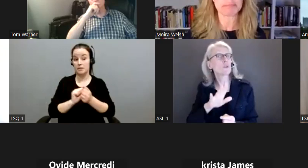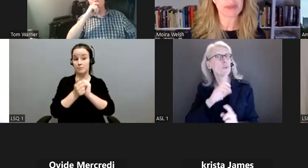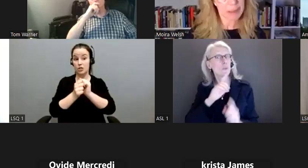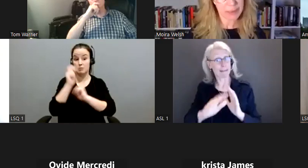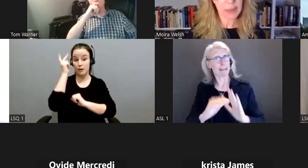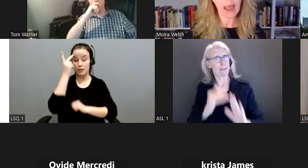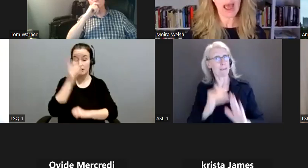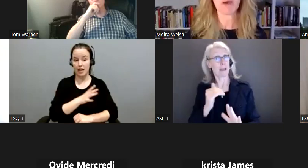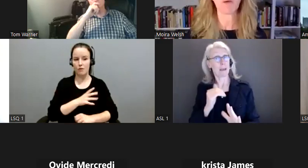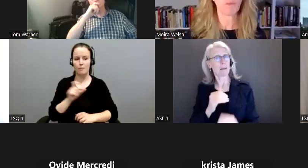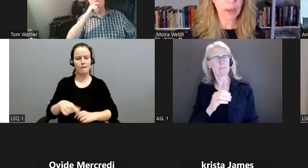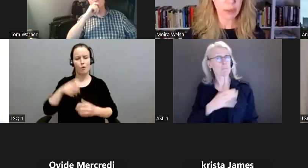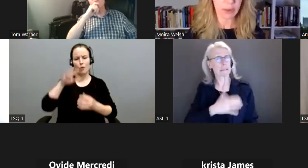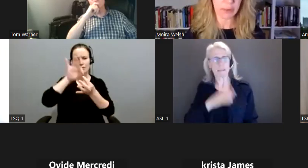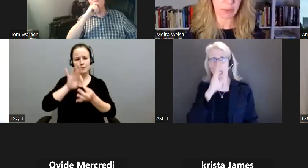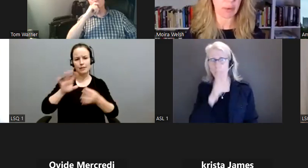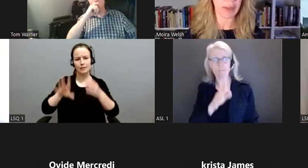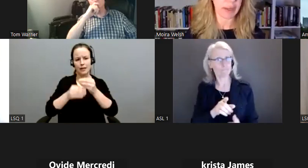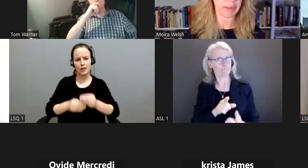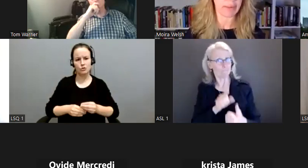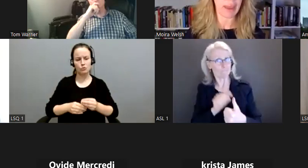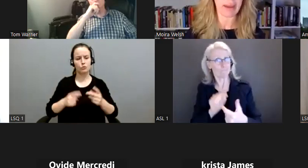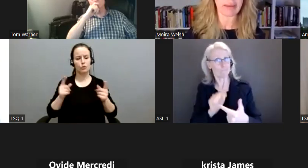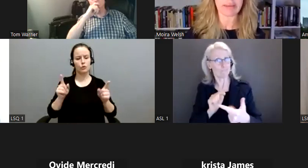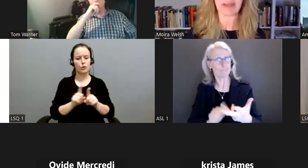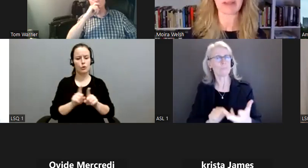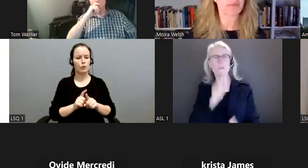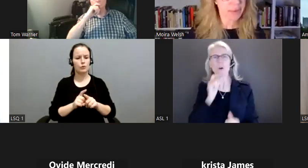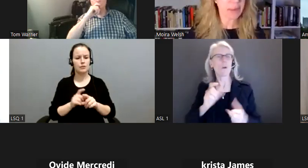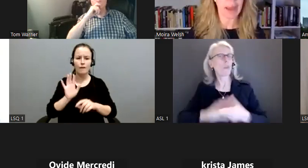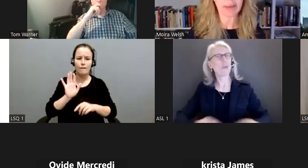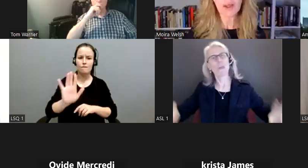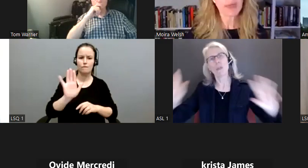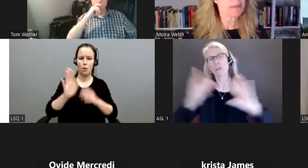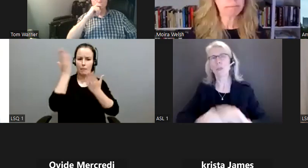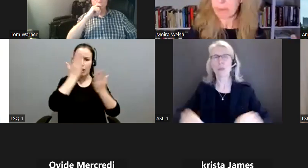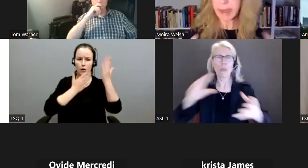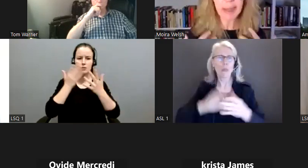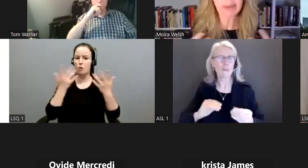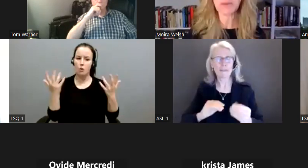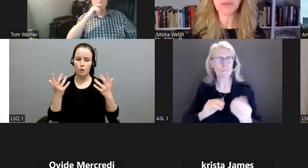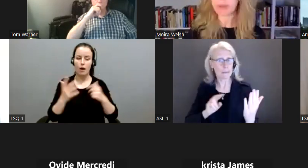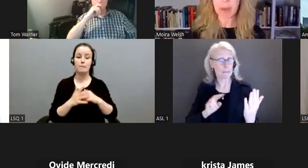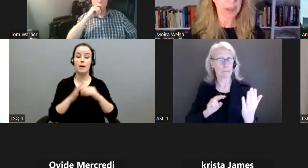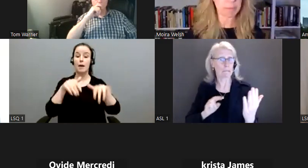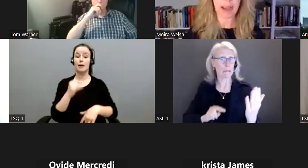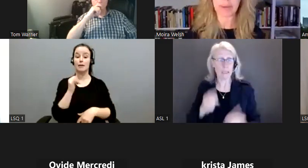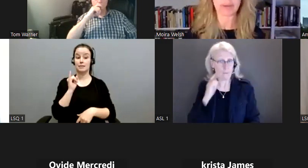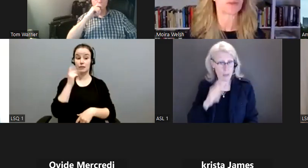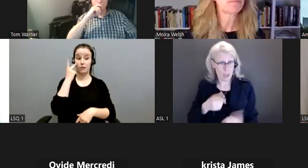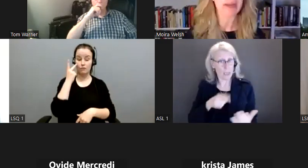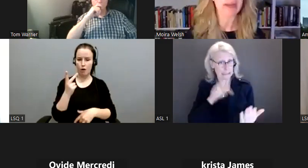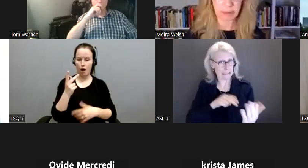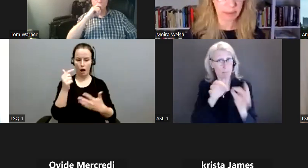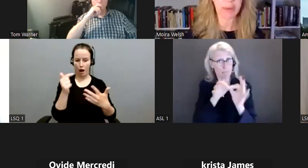and blunt about what your concern is. And then if we see that, we can, if I can't do it, perhaps I can pass it